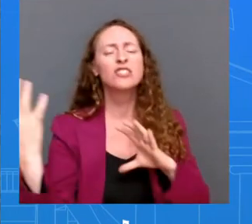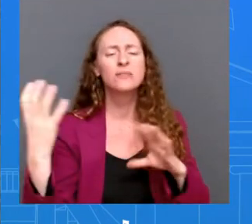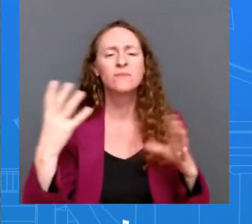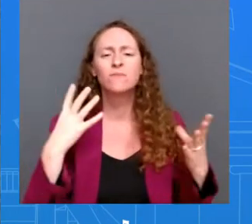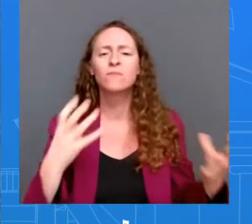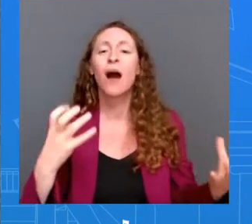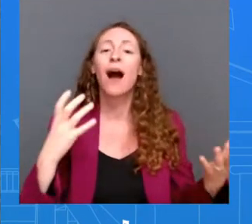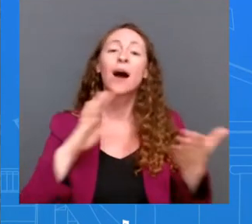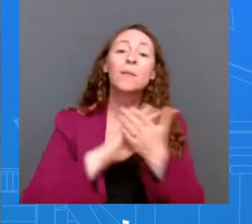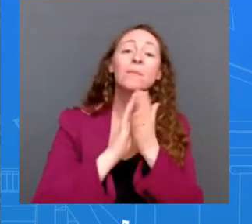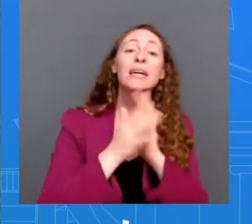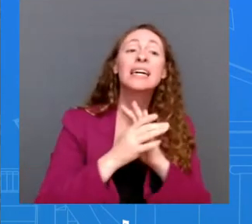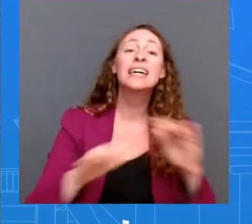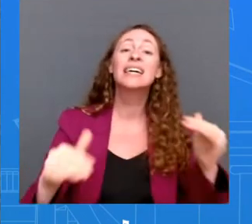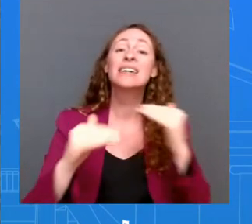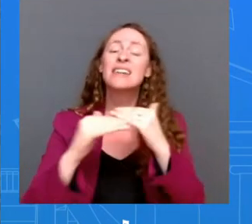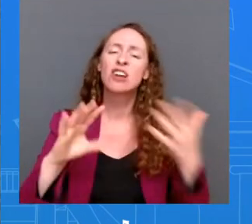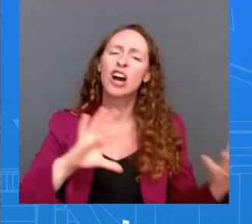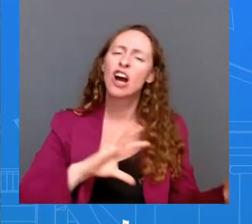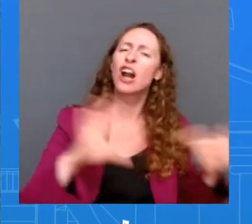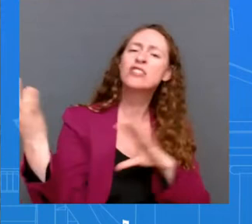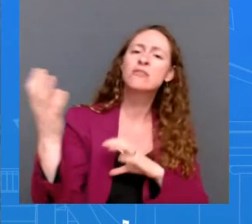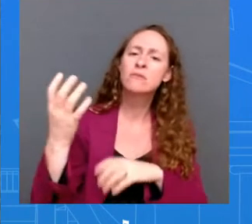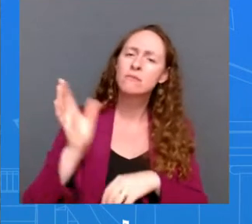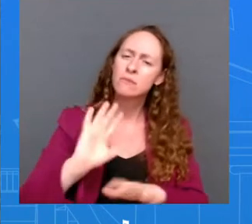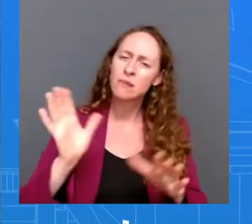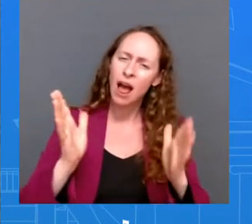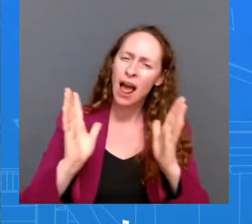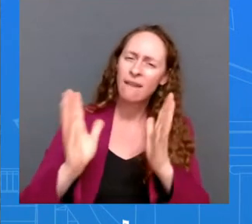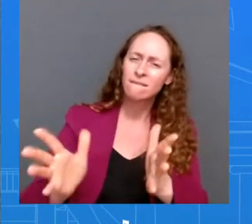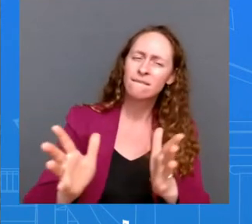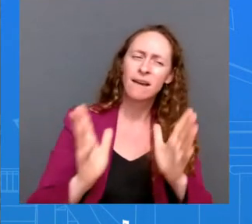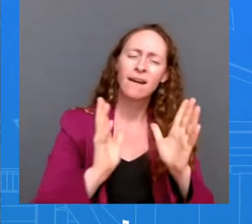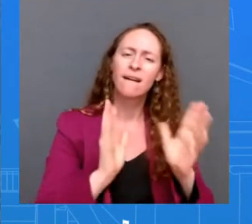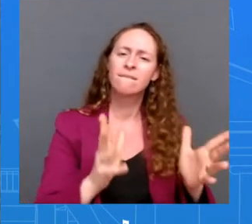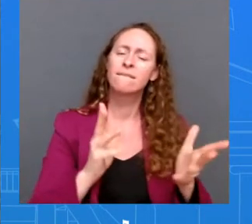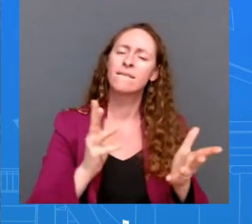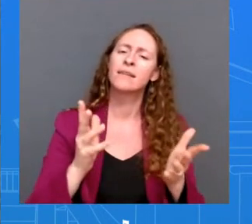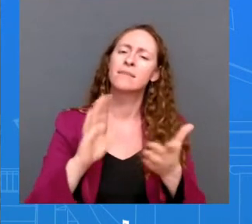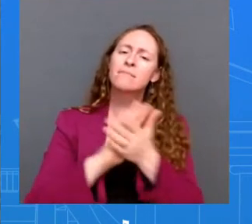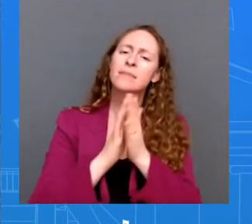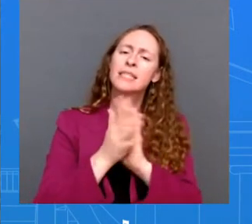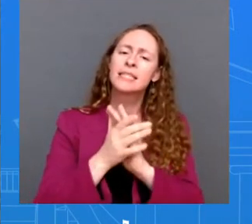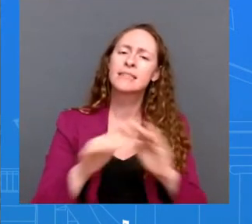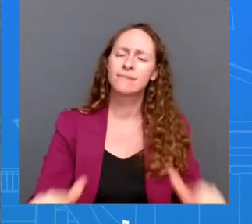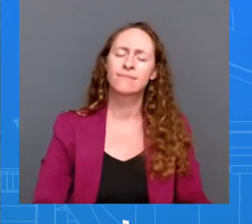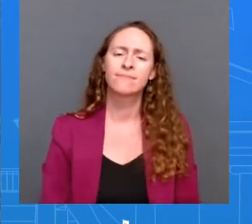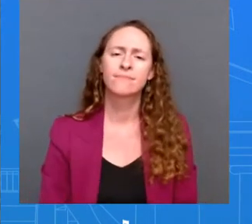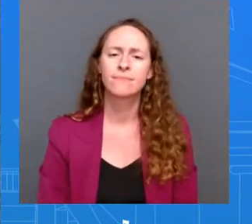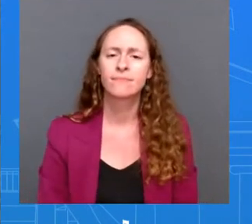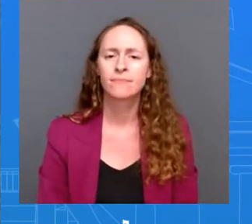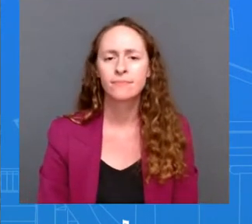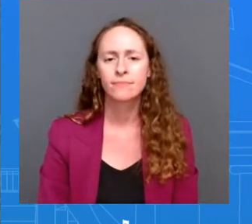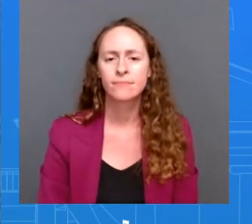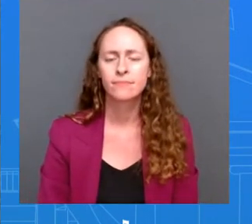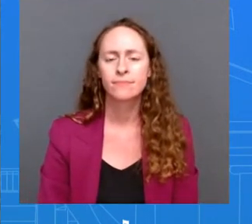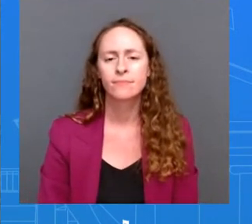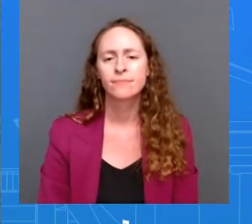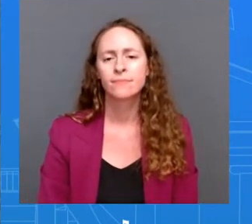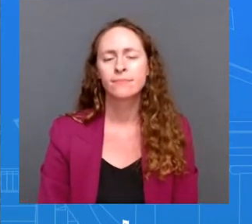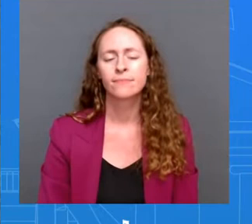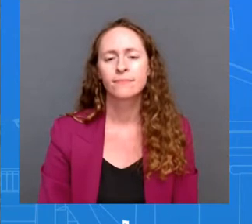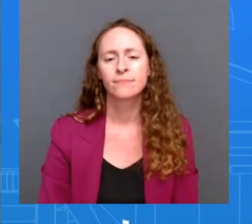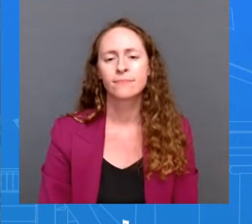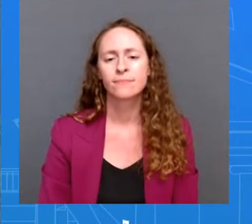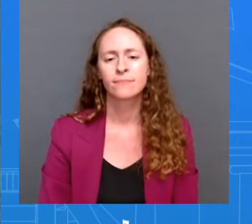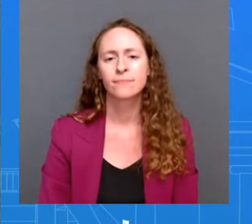world, which we have demonstrated over and over again is a strength of this administration.